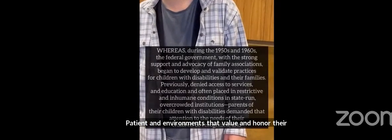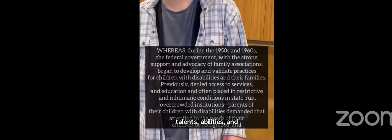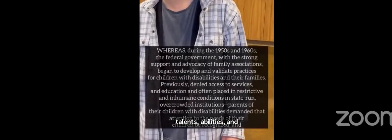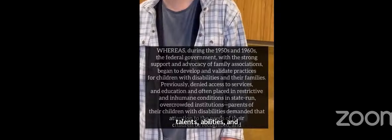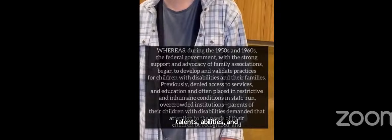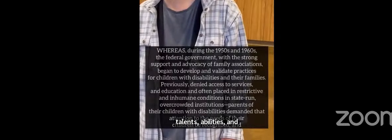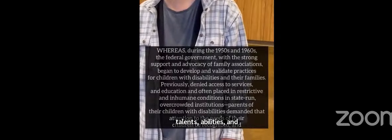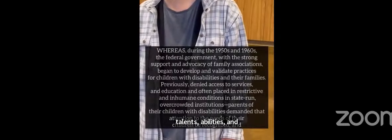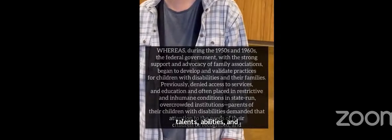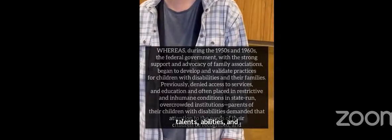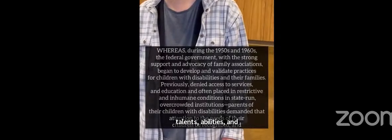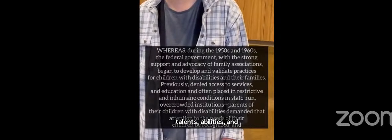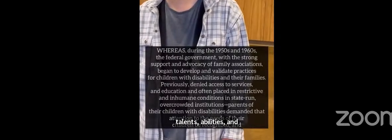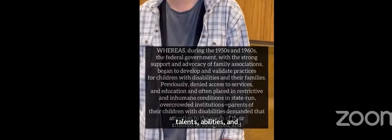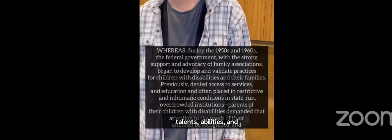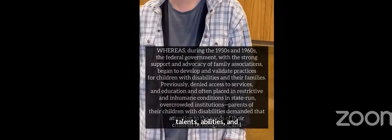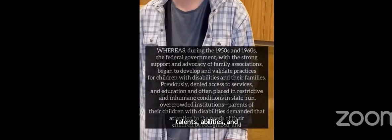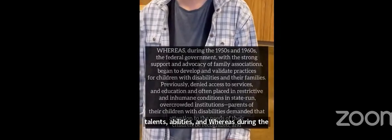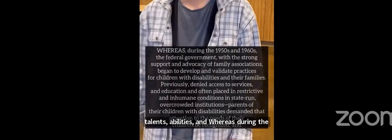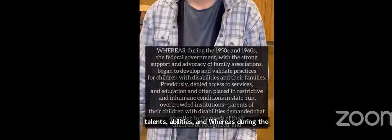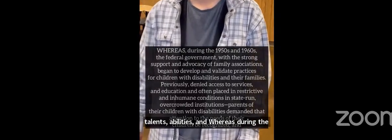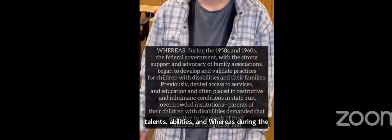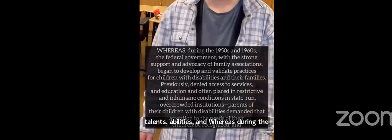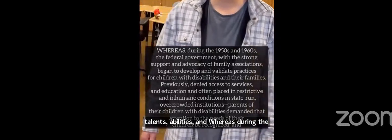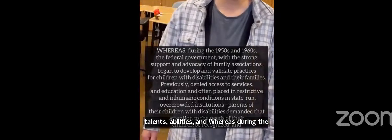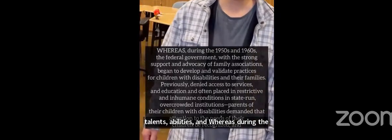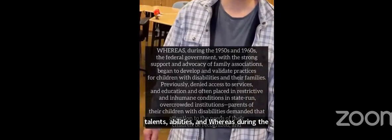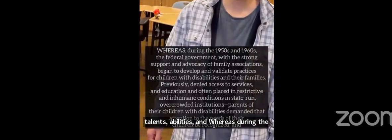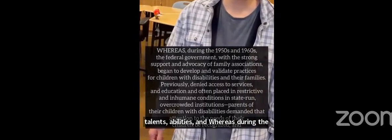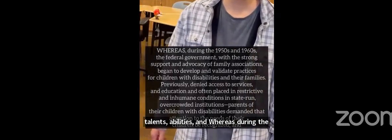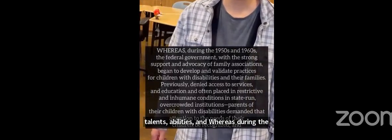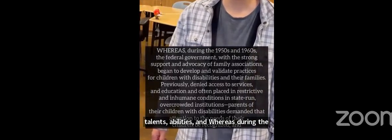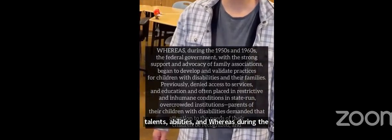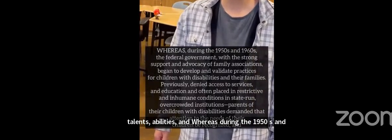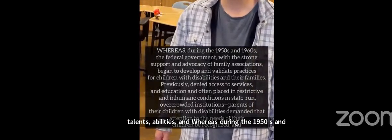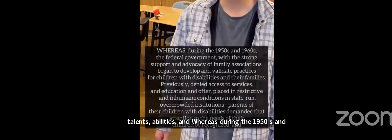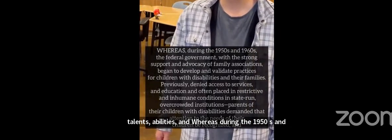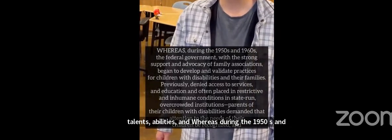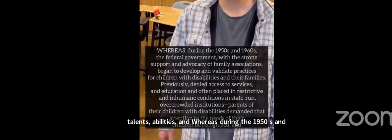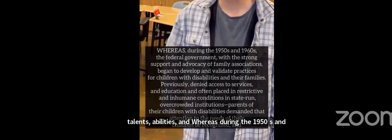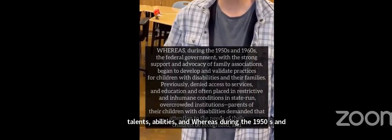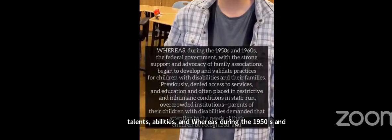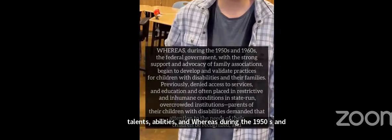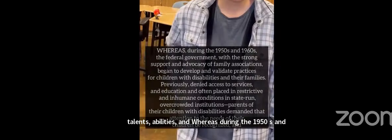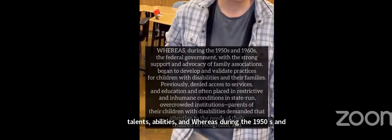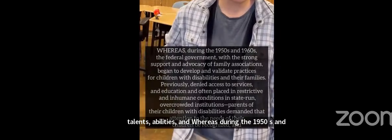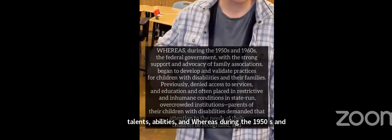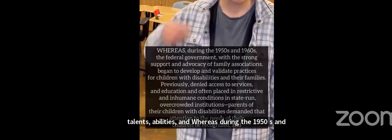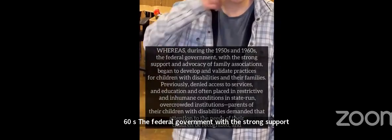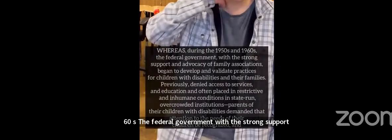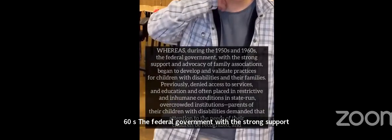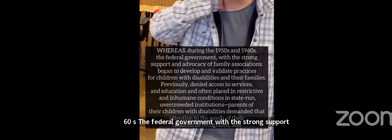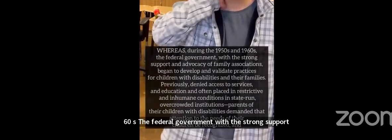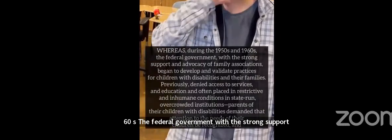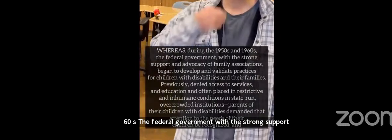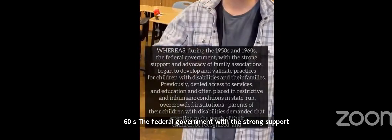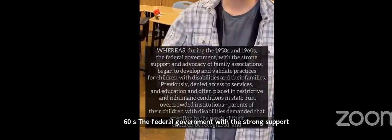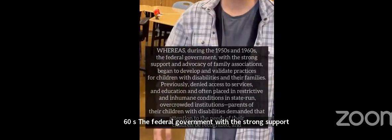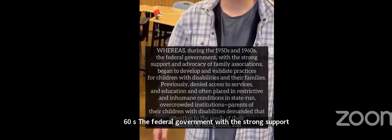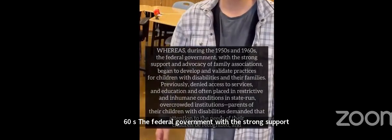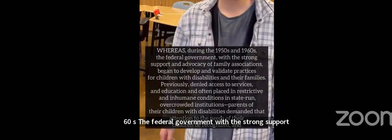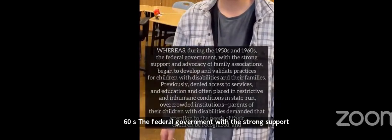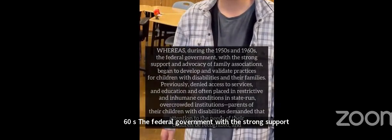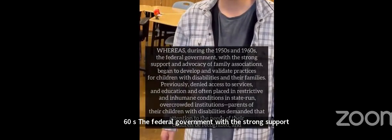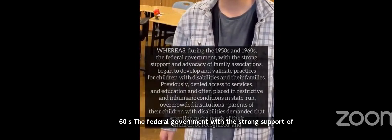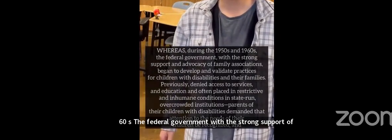whereas during the 1950s and 60s, the federal government, with the strong support of advocacy of